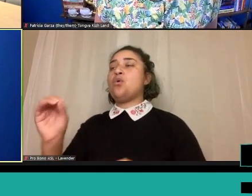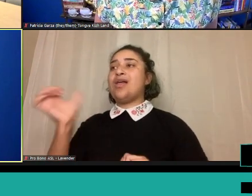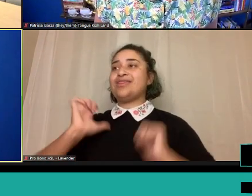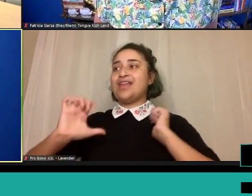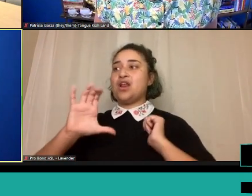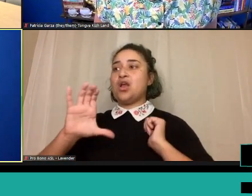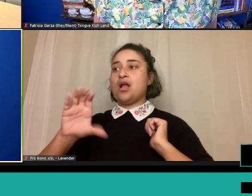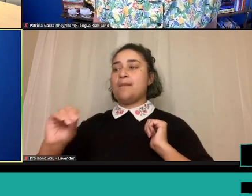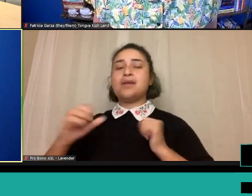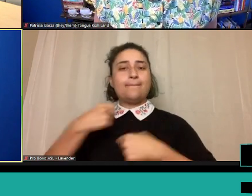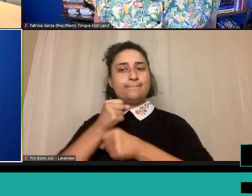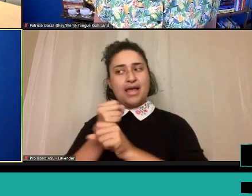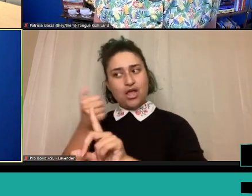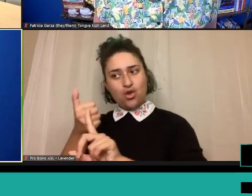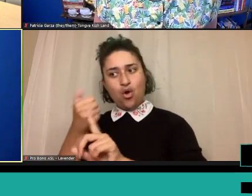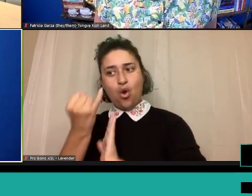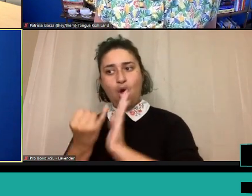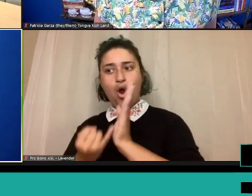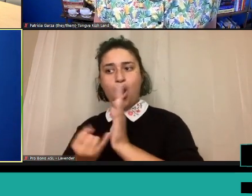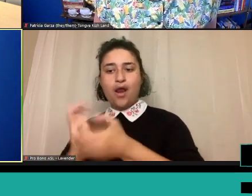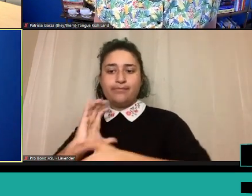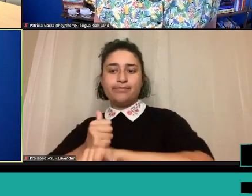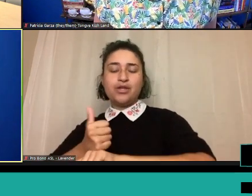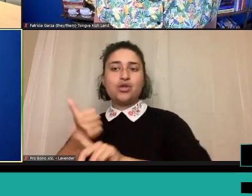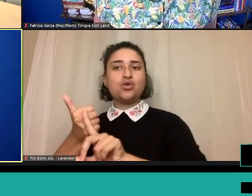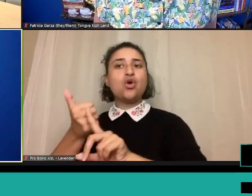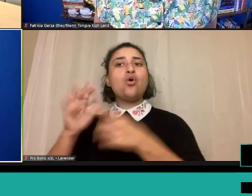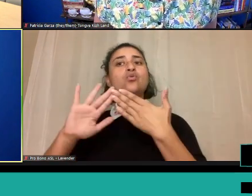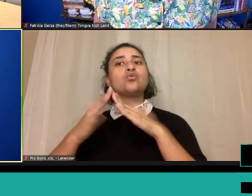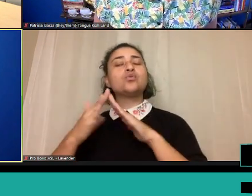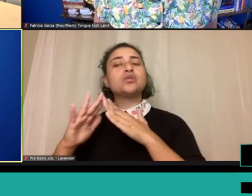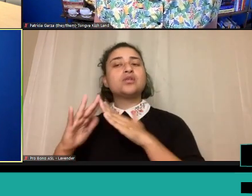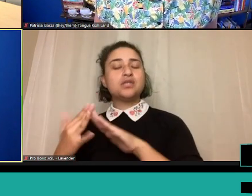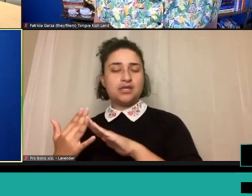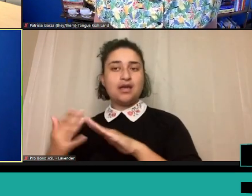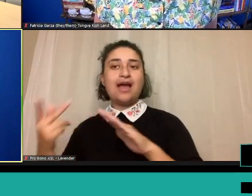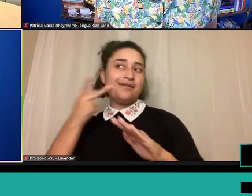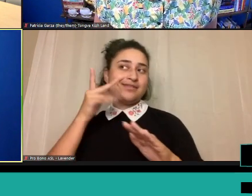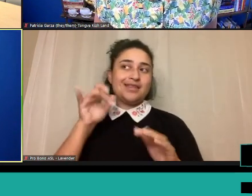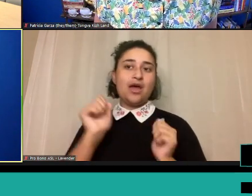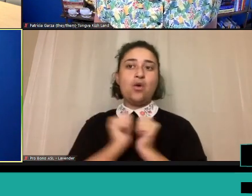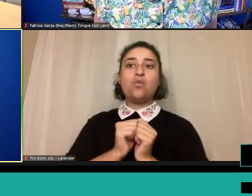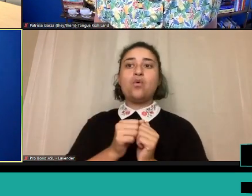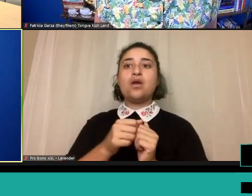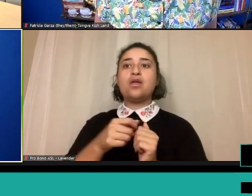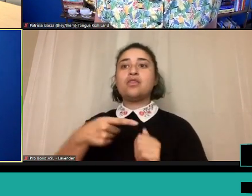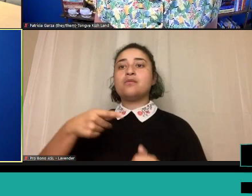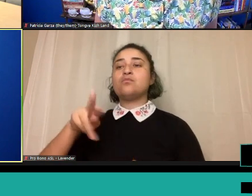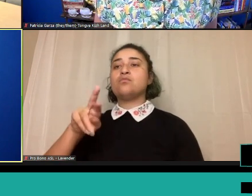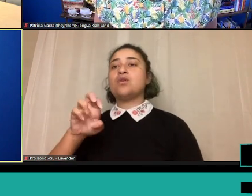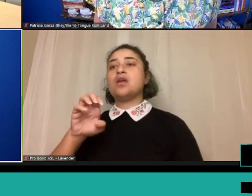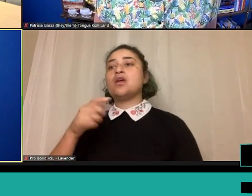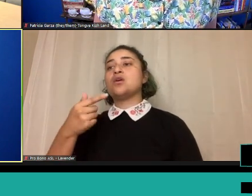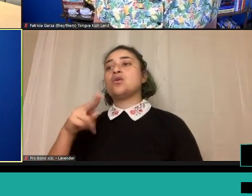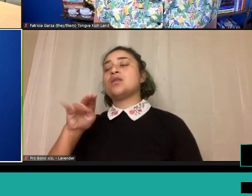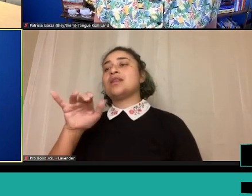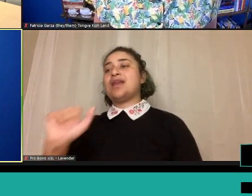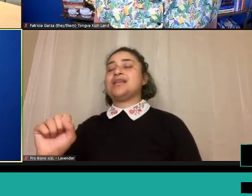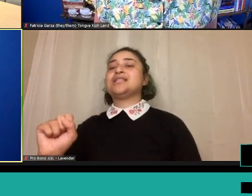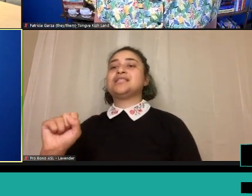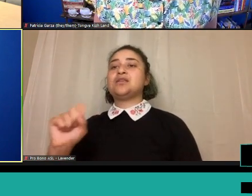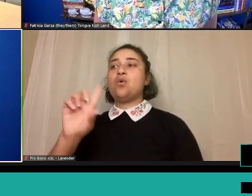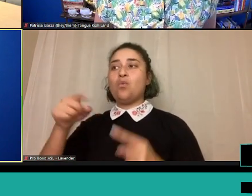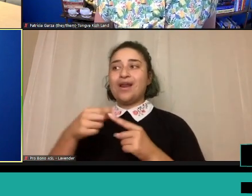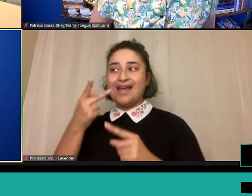making your own art and building your own community. I even see that with, you know, Pregones and Puerto Rican Traveling Theater. When I go see their shows